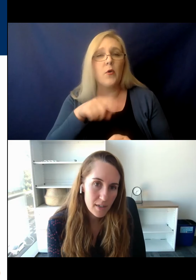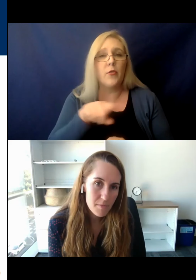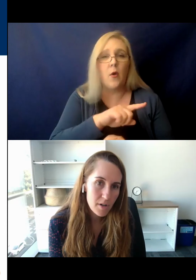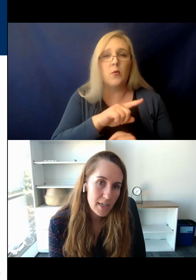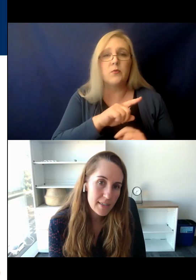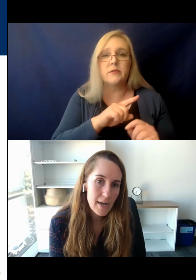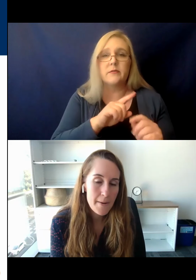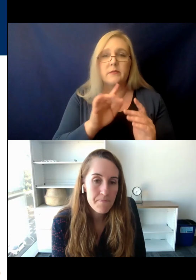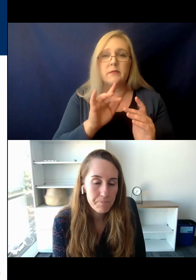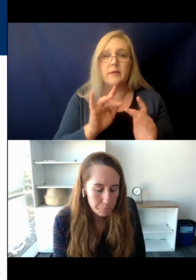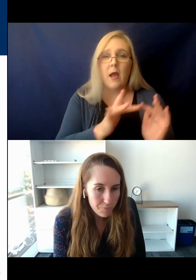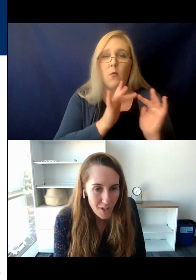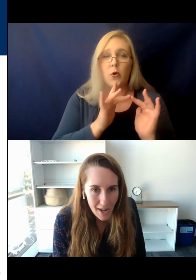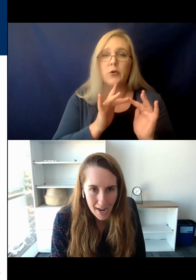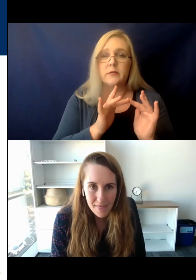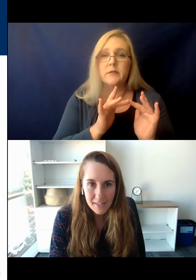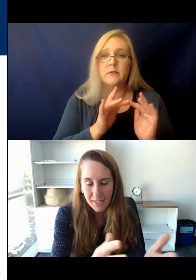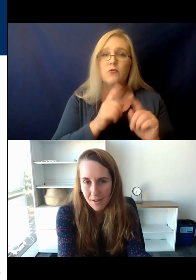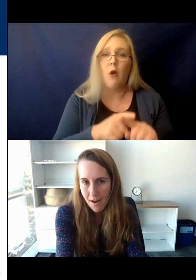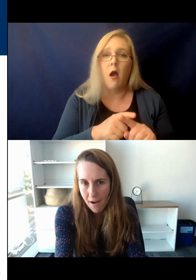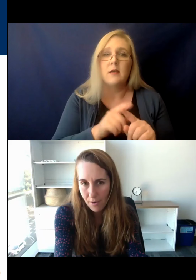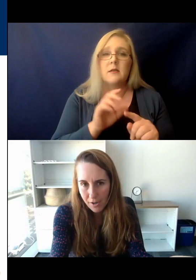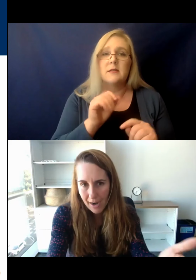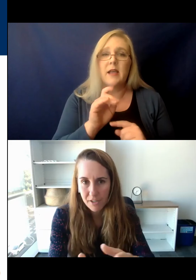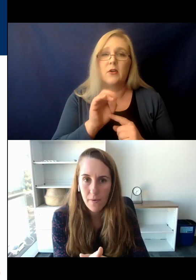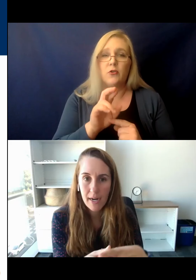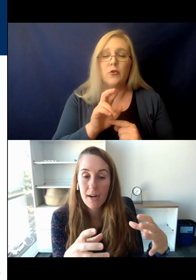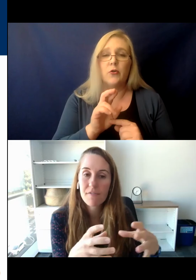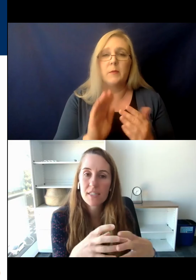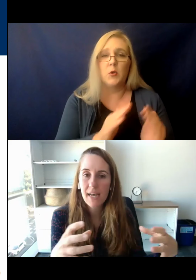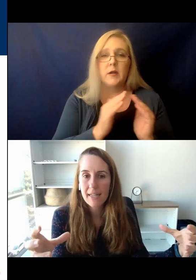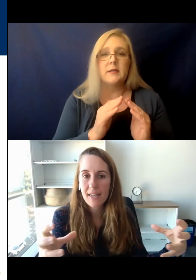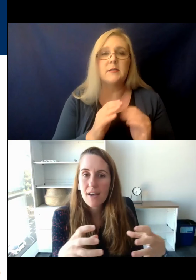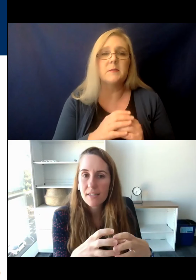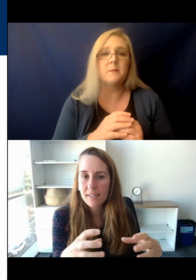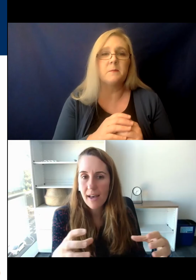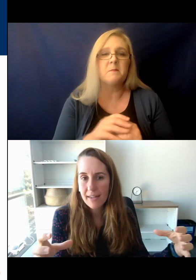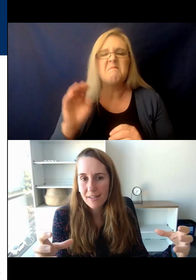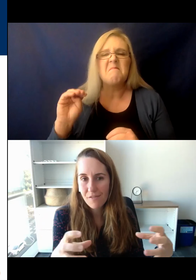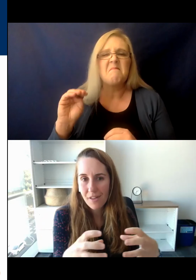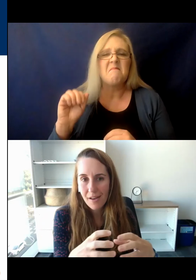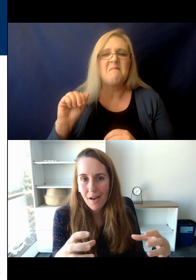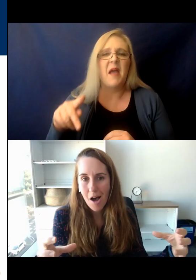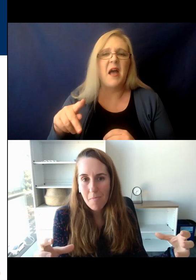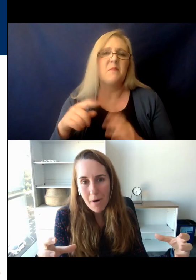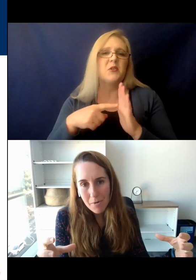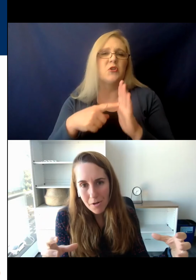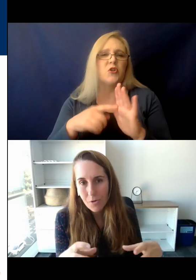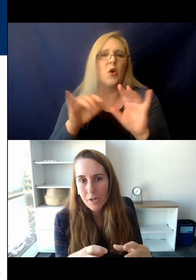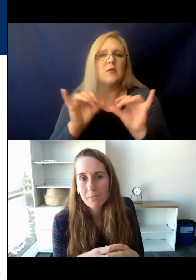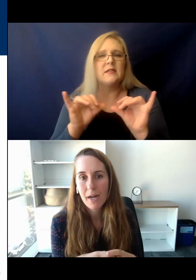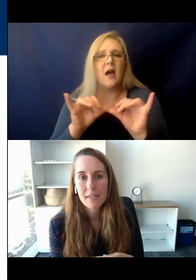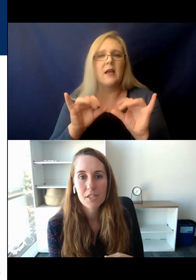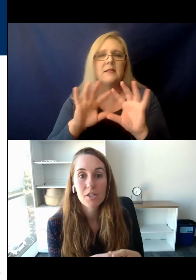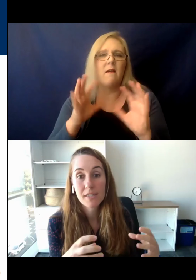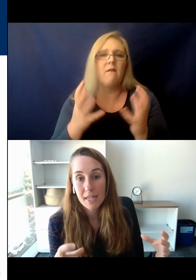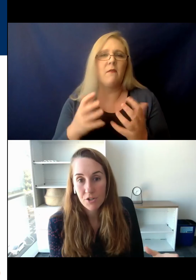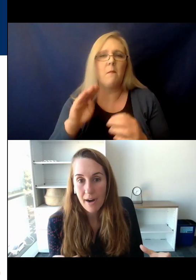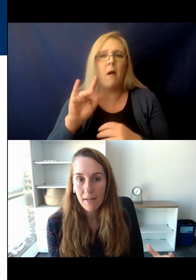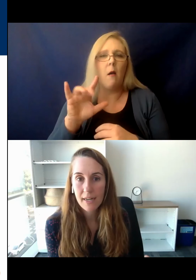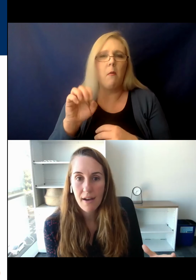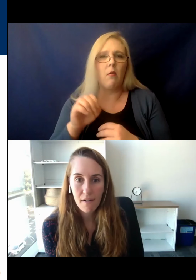networks and communities. And this is a network graph showing kind of the size of the bubble corresponds